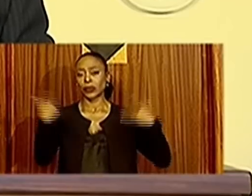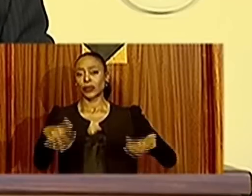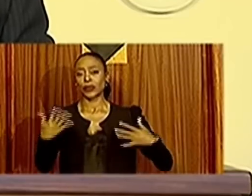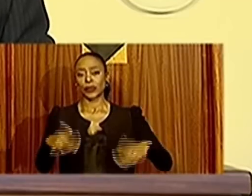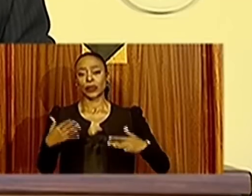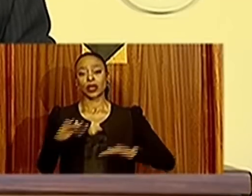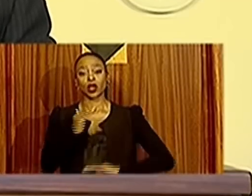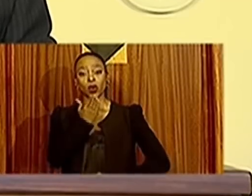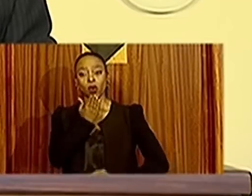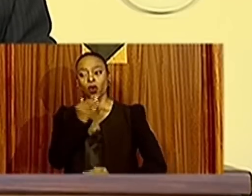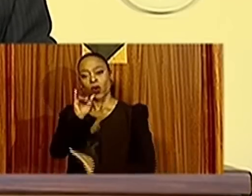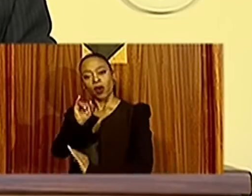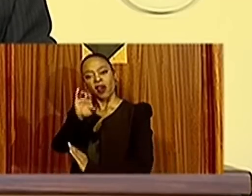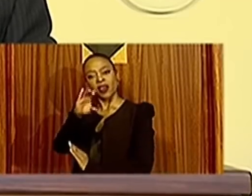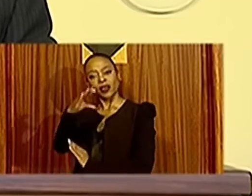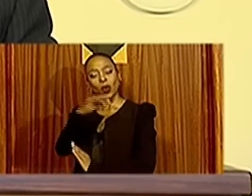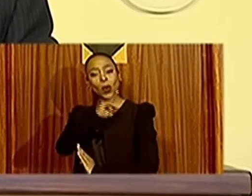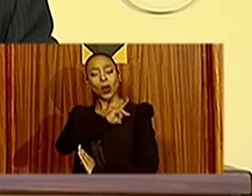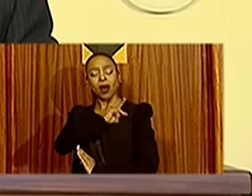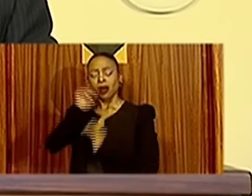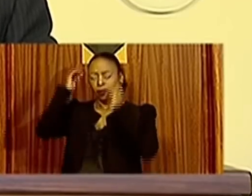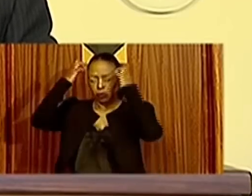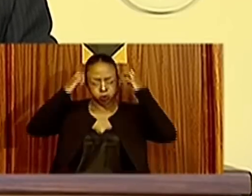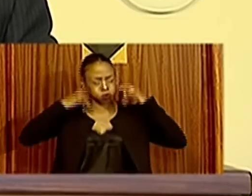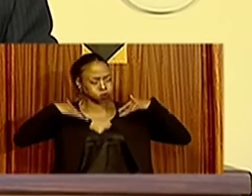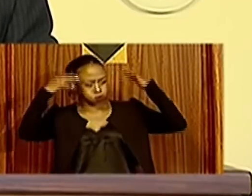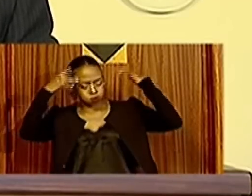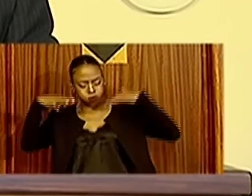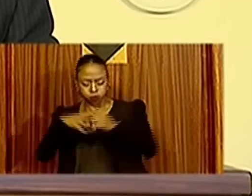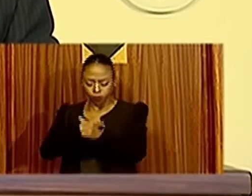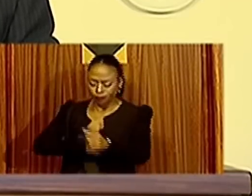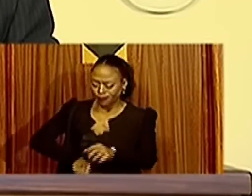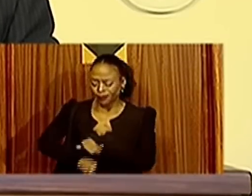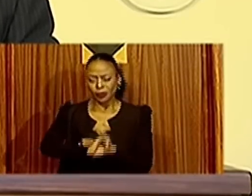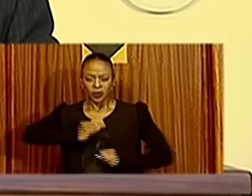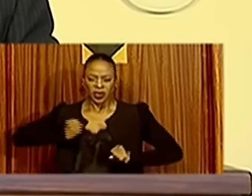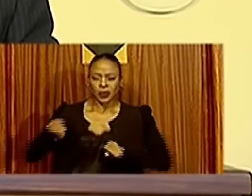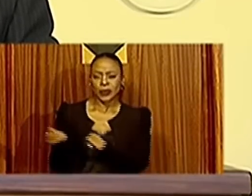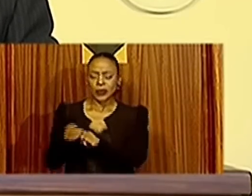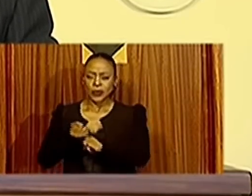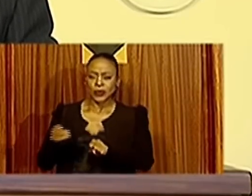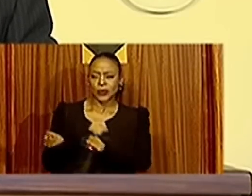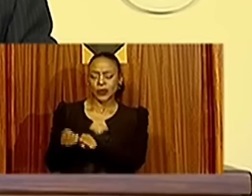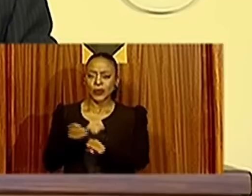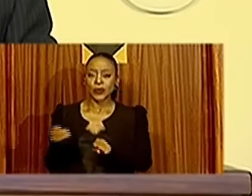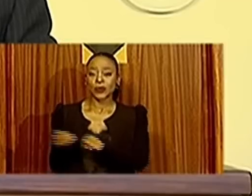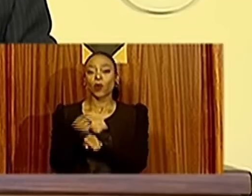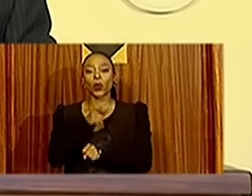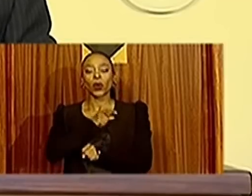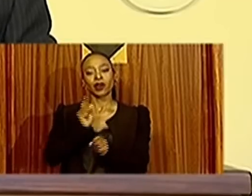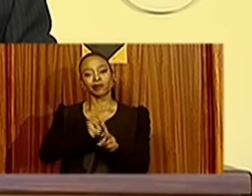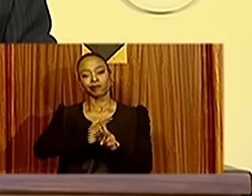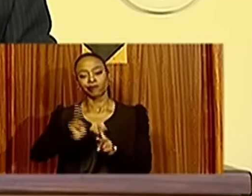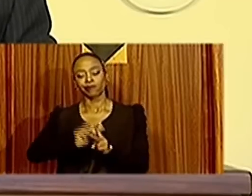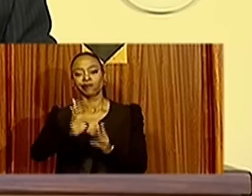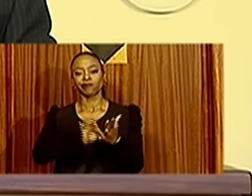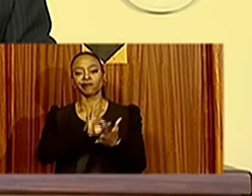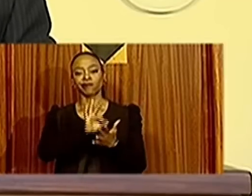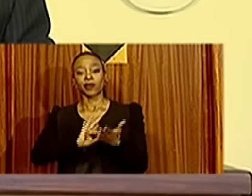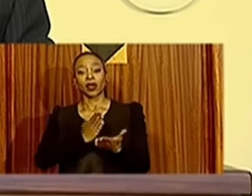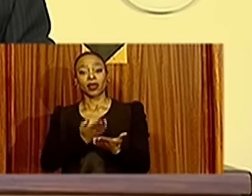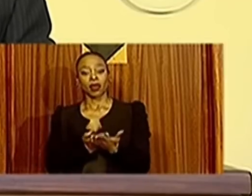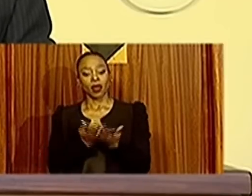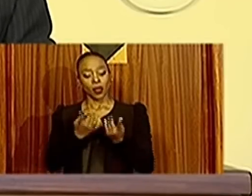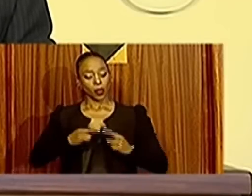Commission for the impressive work that they have undertaken in preparing for these elections. As